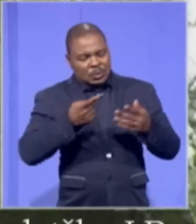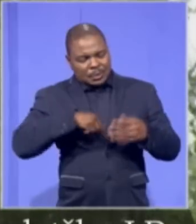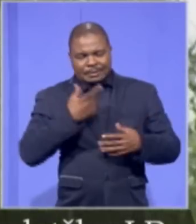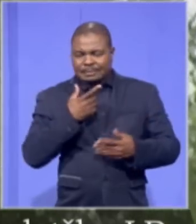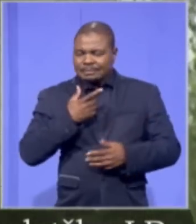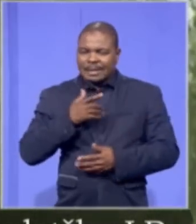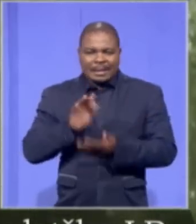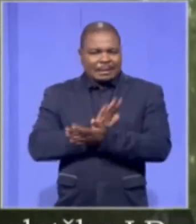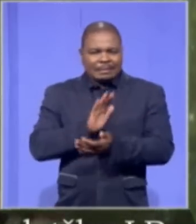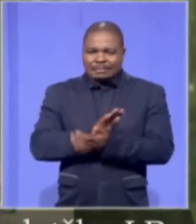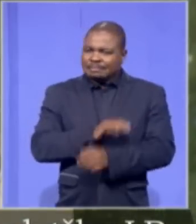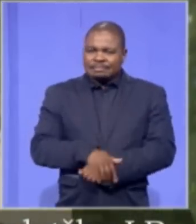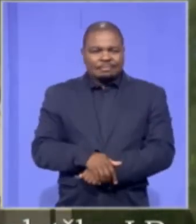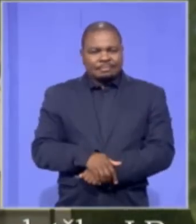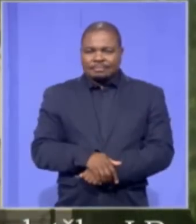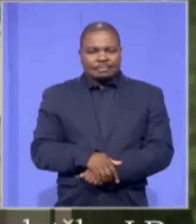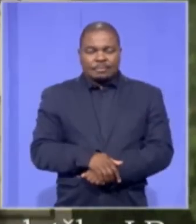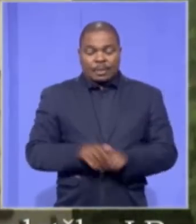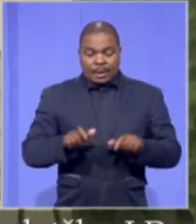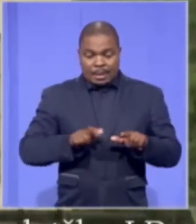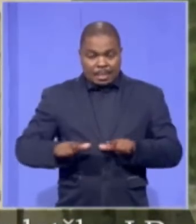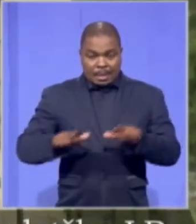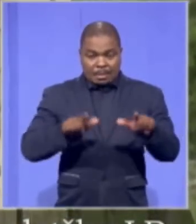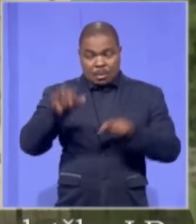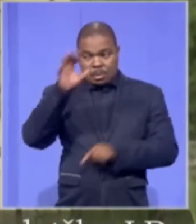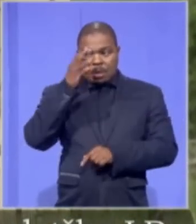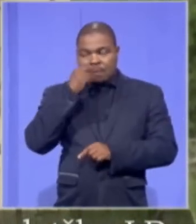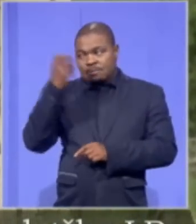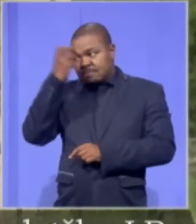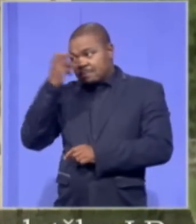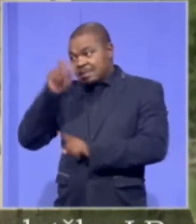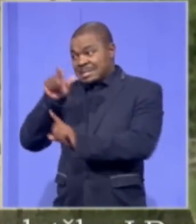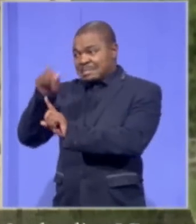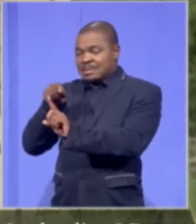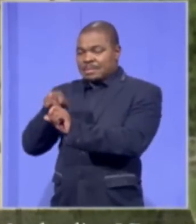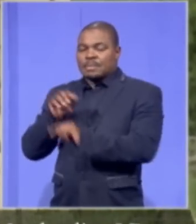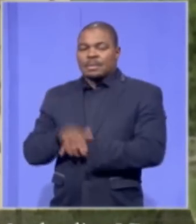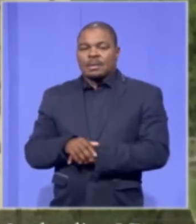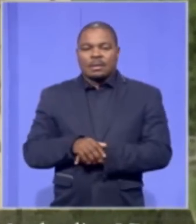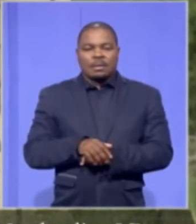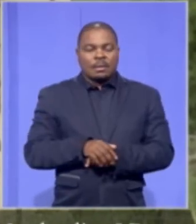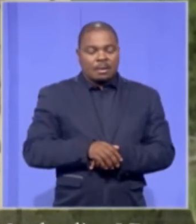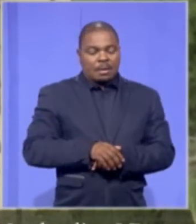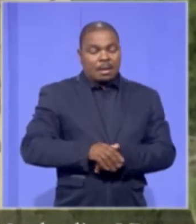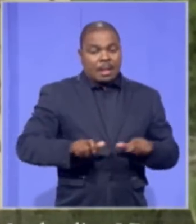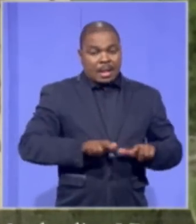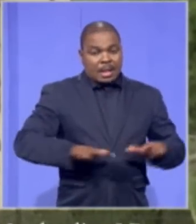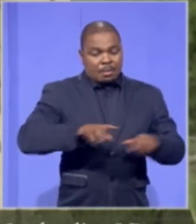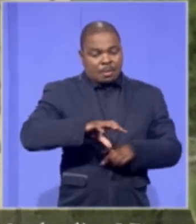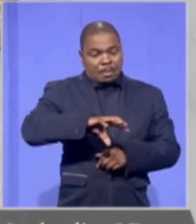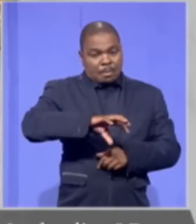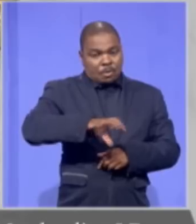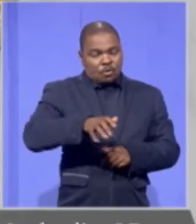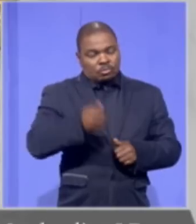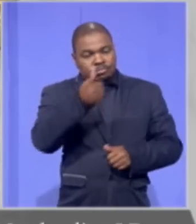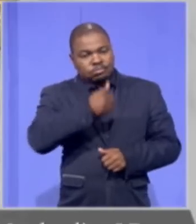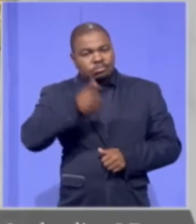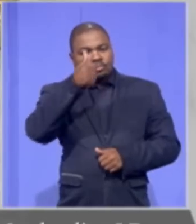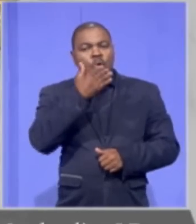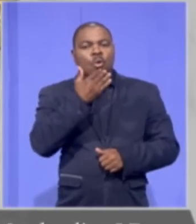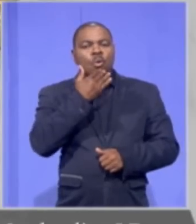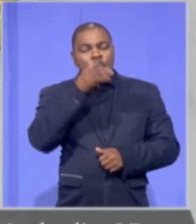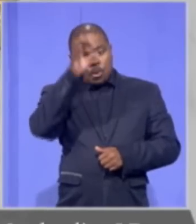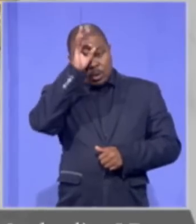botse. Maphodisa ka Limpopo ba re ba gare ka go tsoma mogononelwa. The Provincial Commissioner of Limpopo, Lieutenant General Tembi